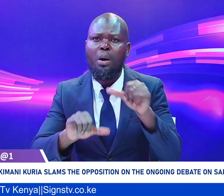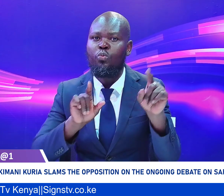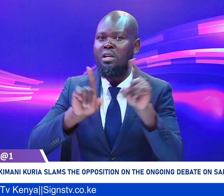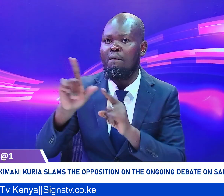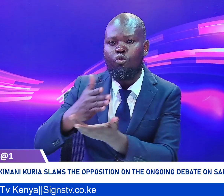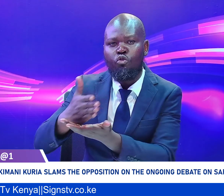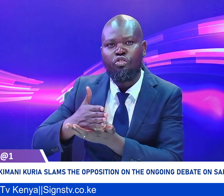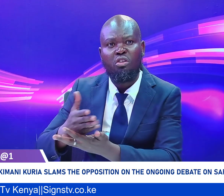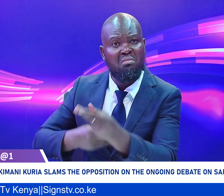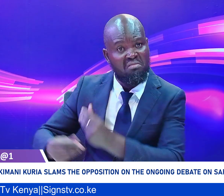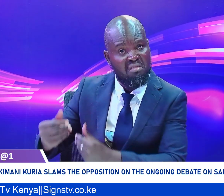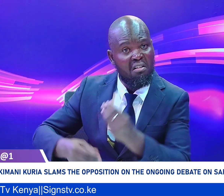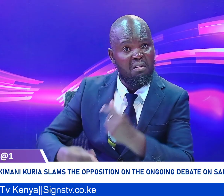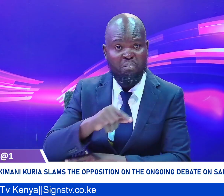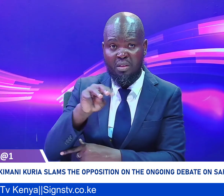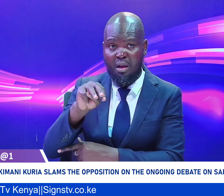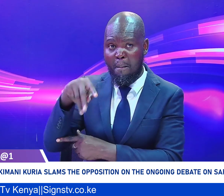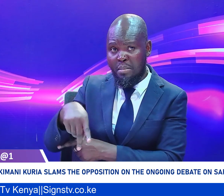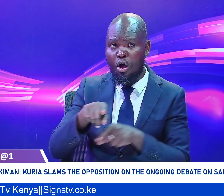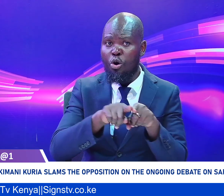about the Safaricom share sales.